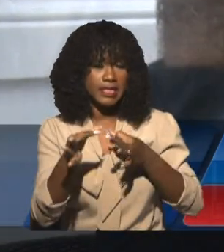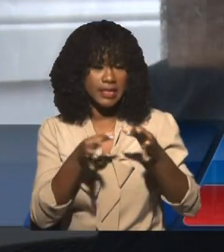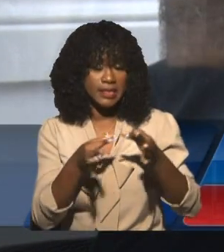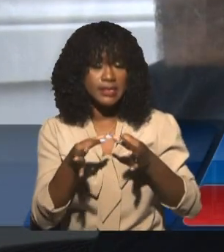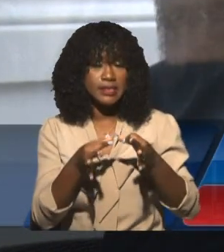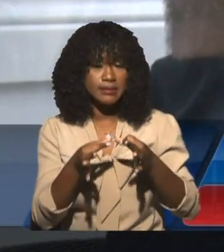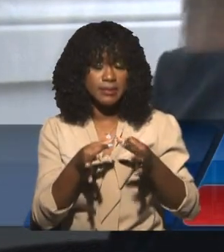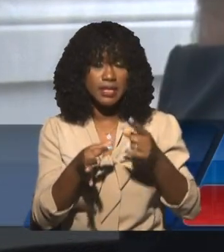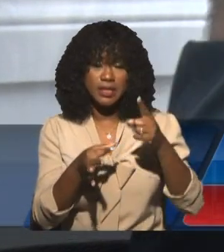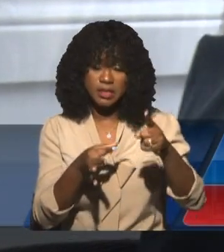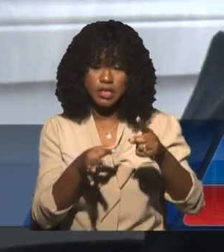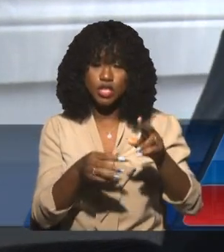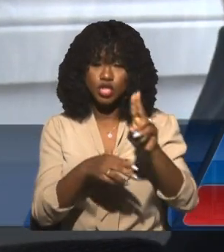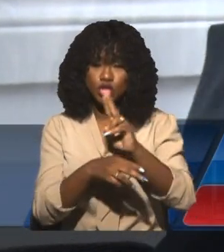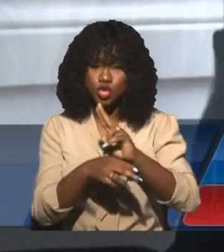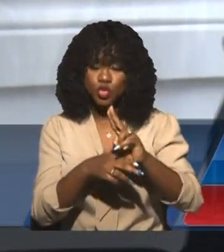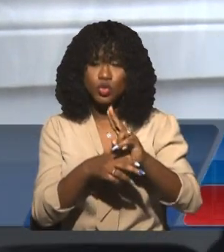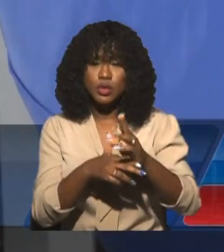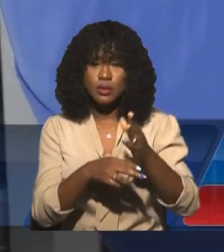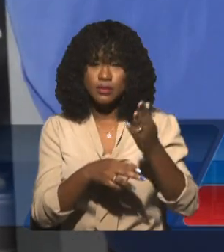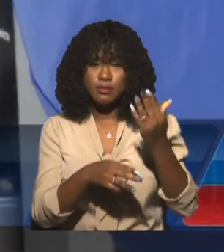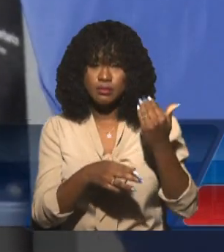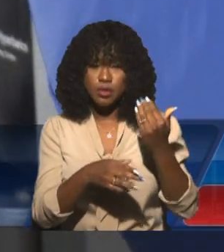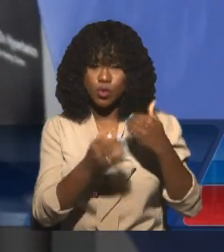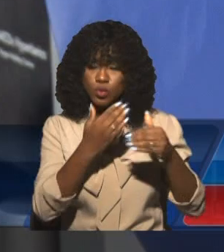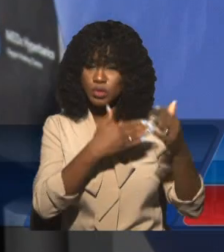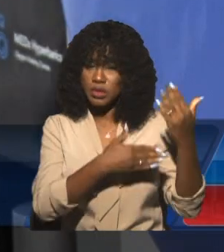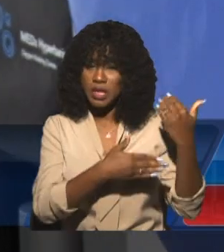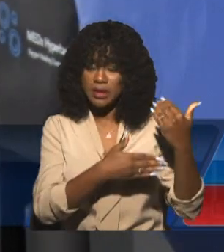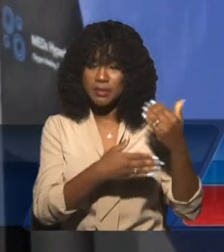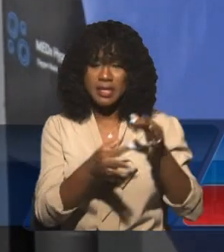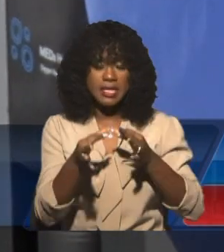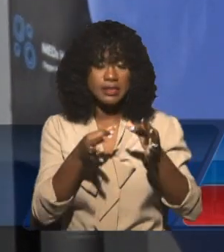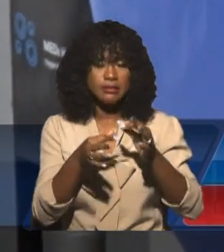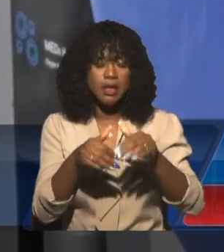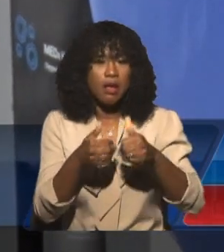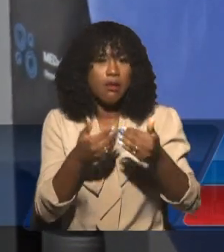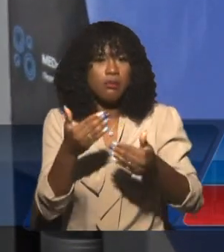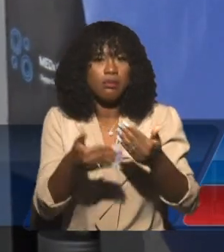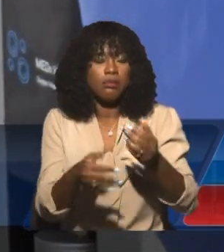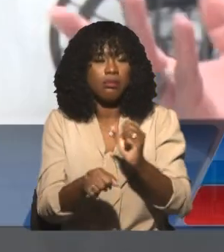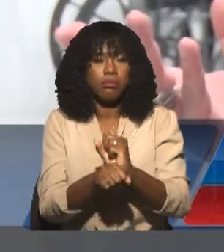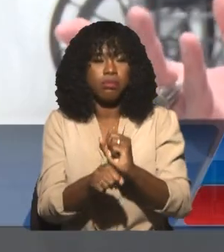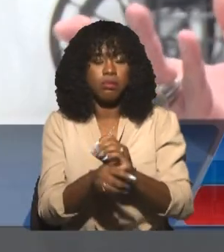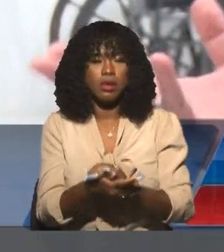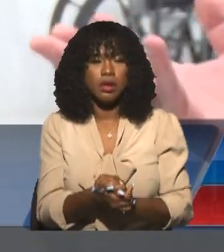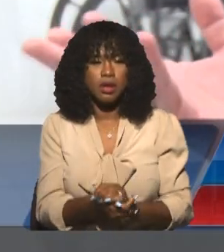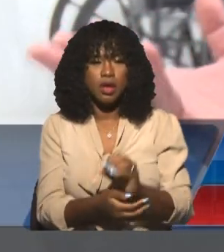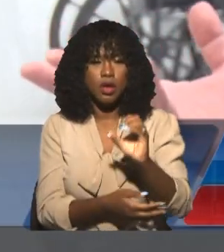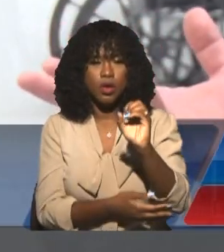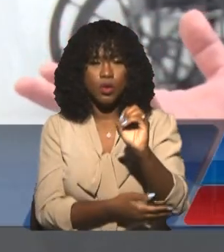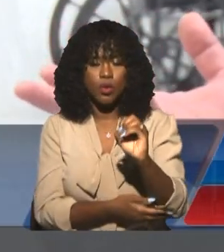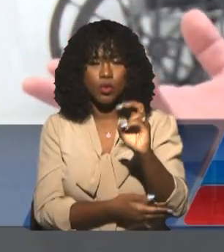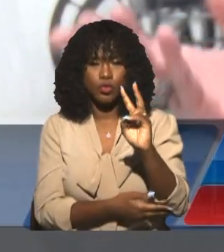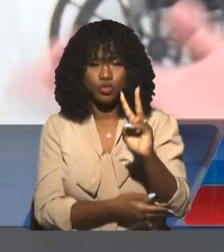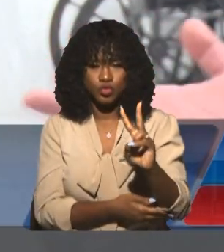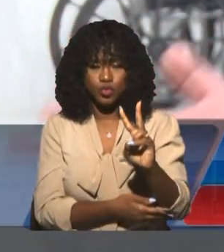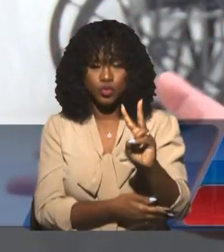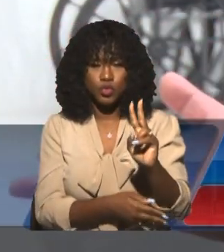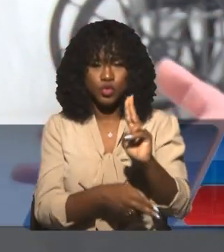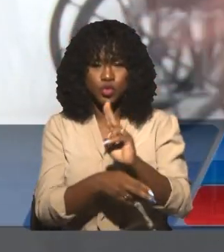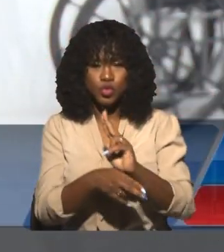hyperbaric medical practitioner since 2006, explained just how the process works. The oxygen that we breathe in the atmosphere right